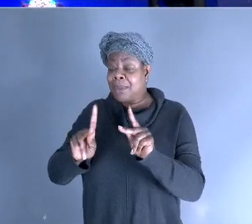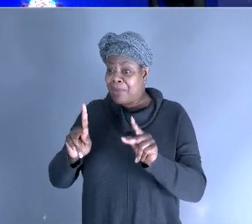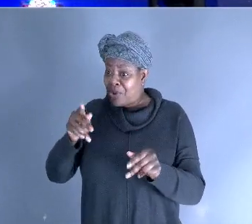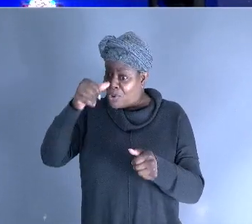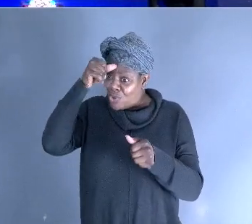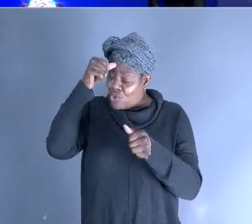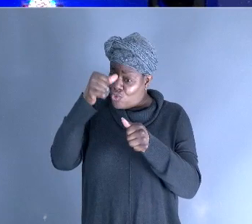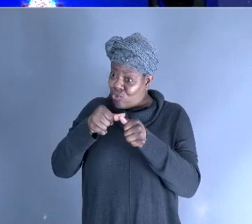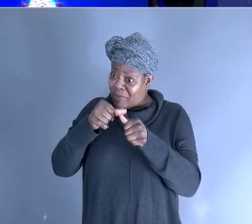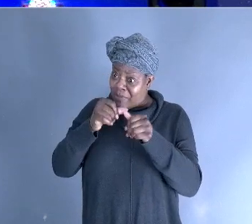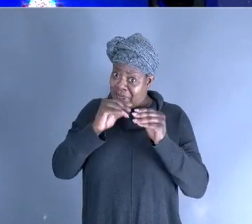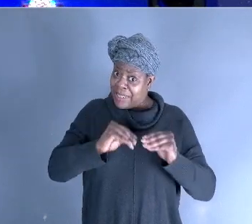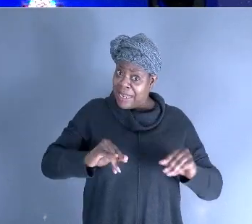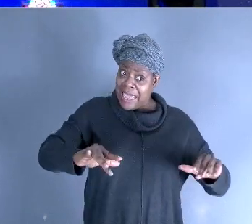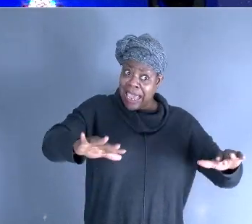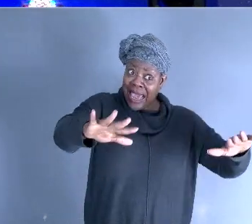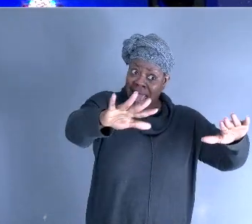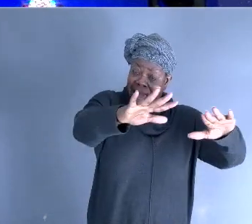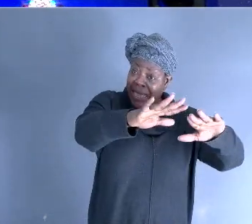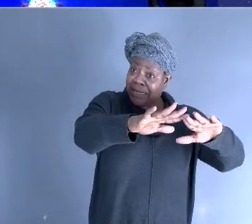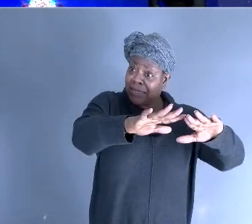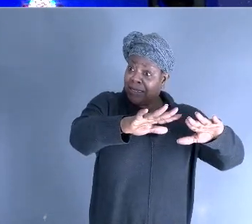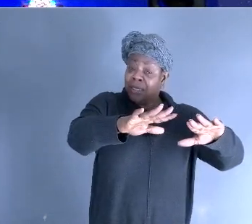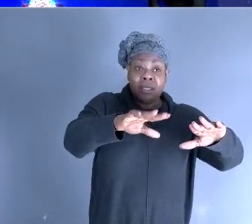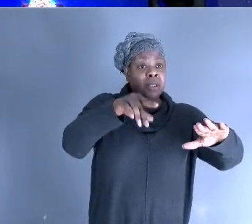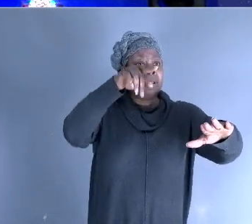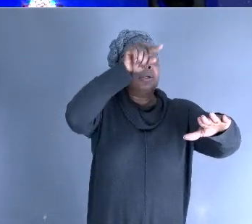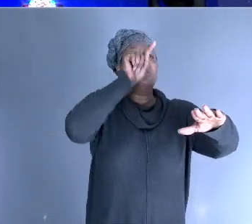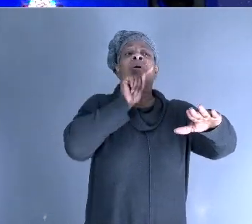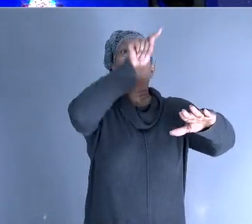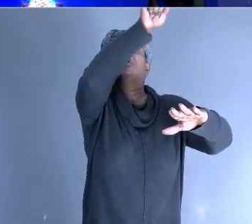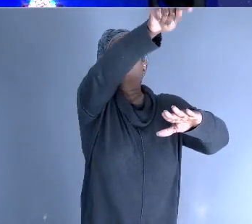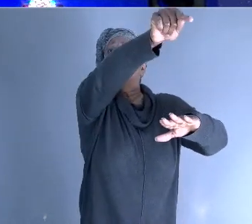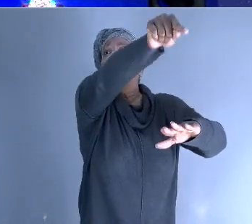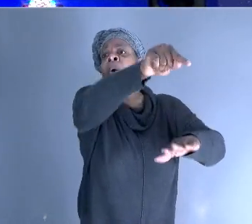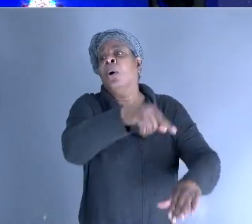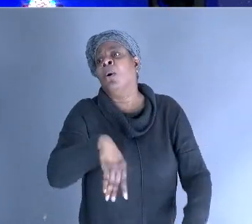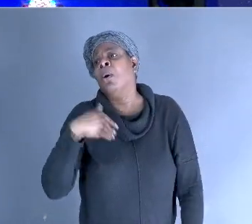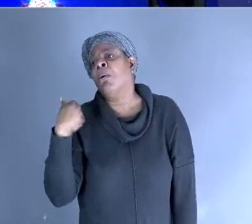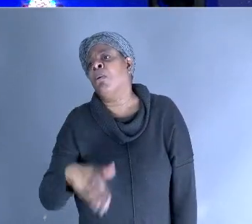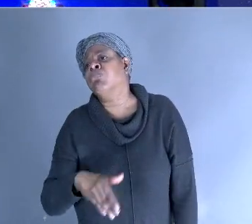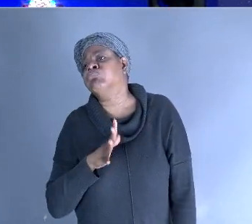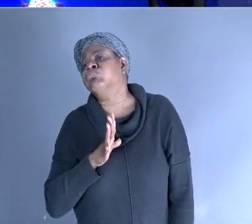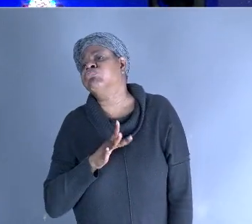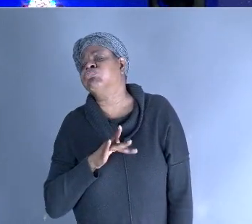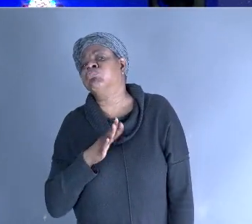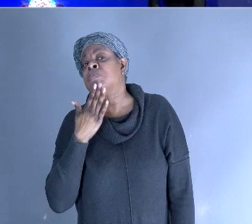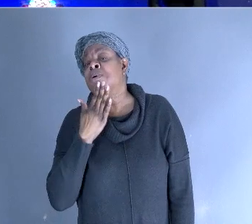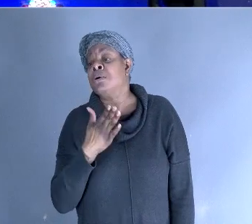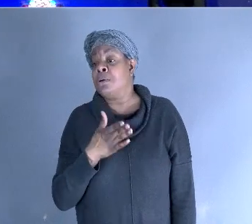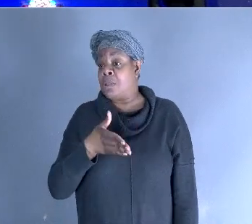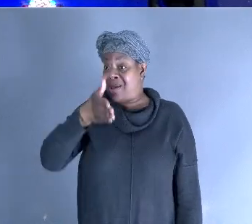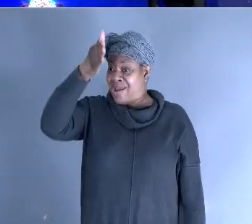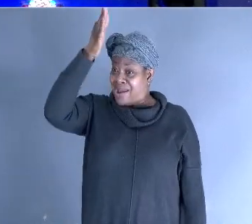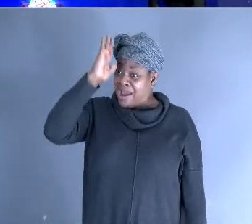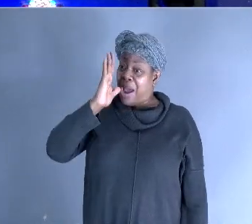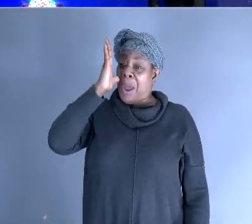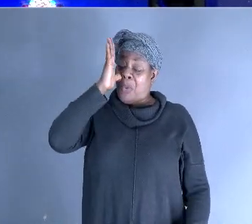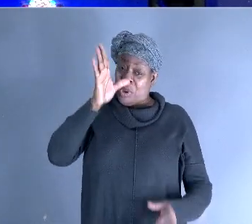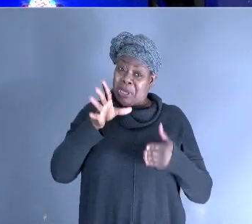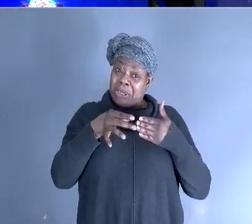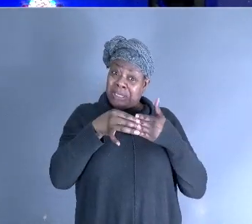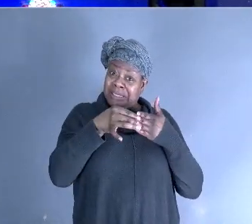is exceedingly good. If the Lord is pleased with us, He will lead us into that land,